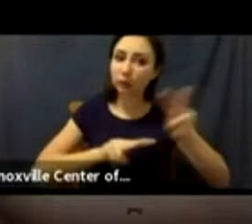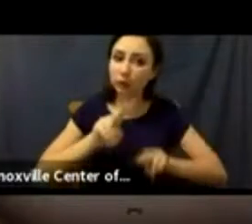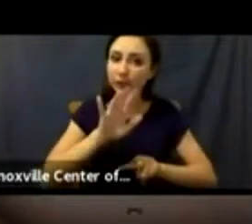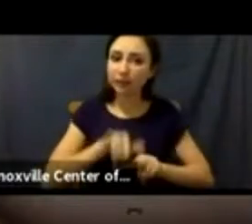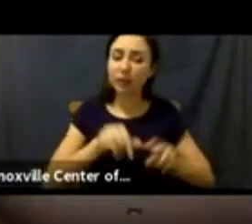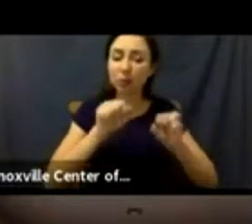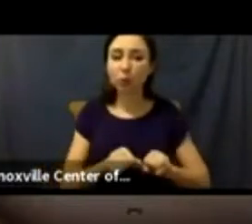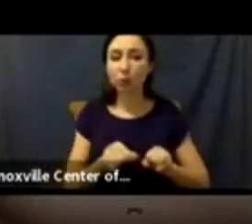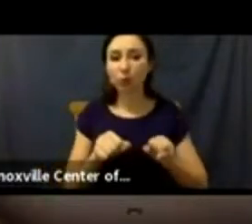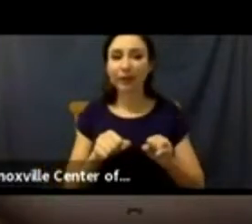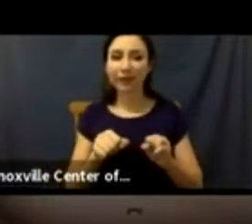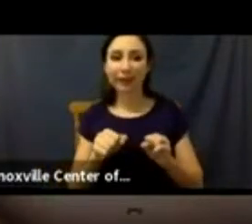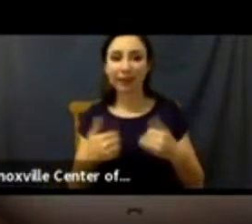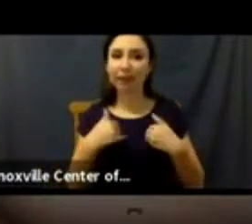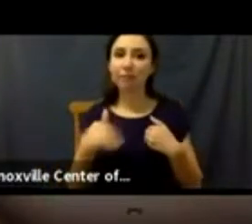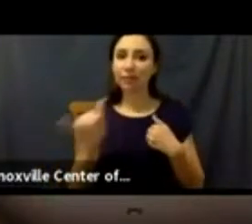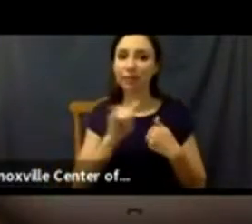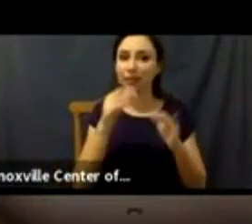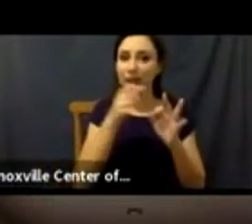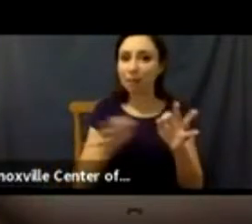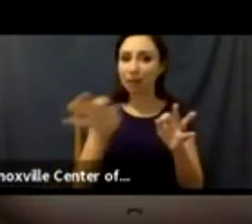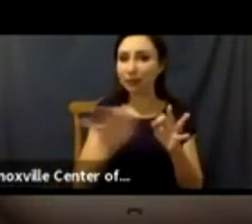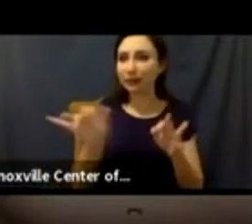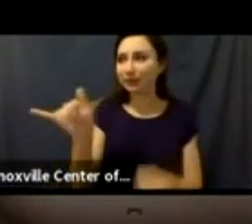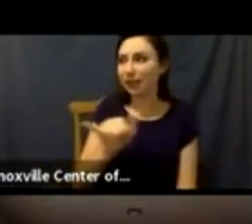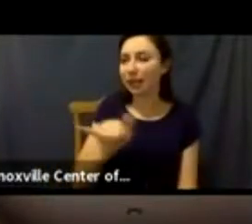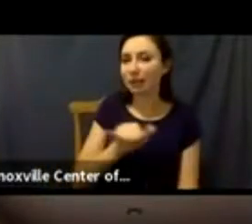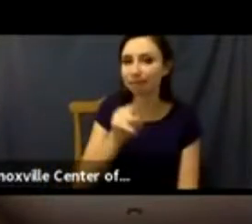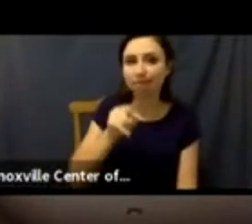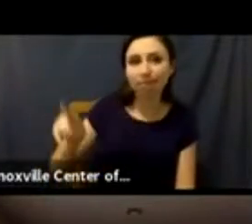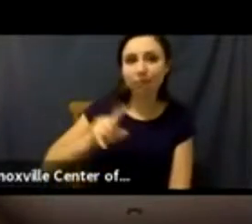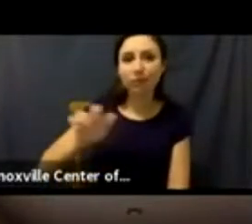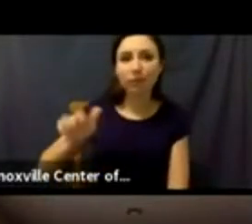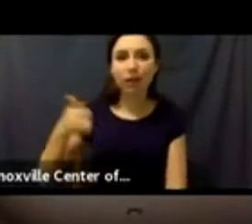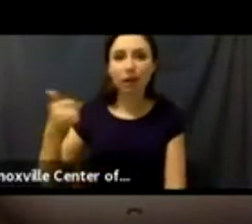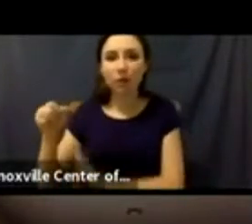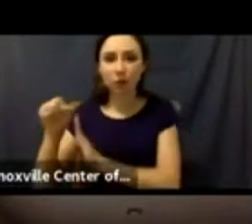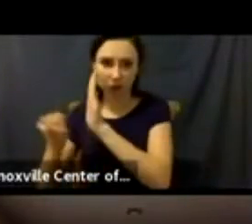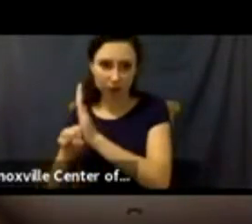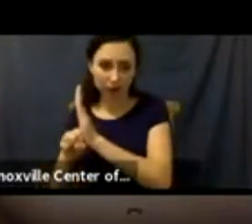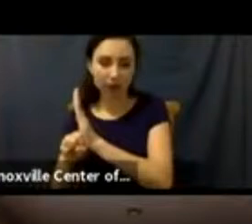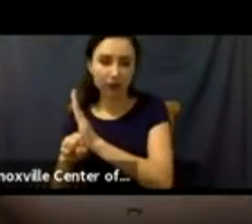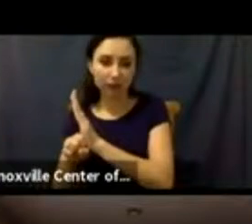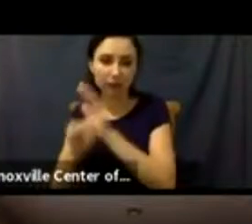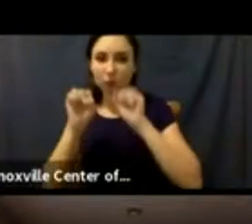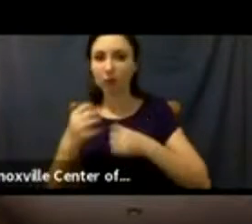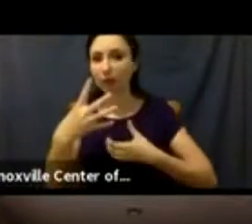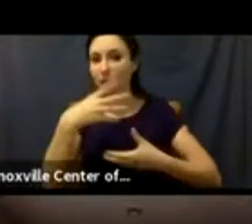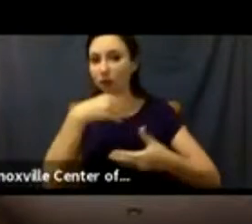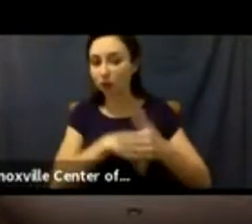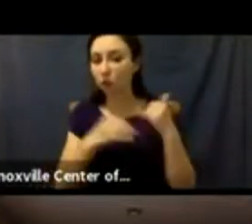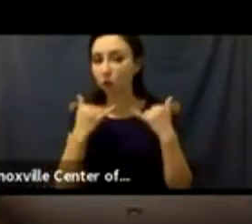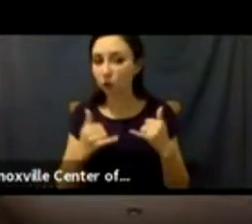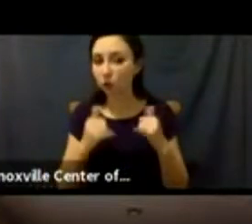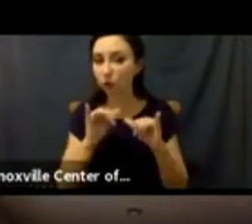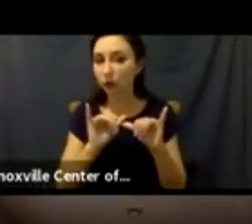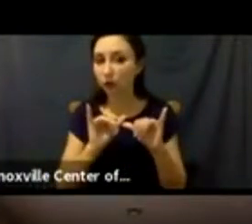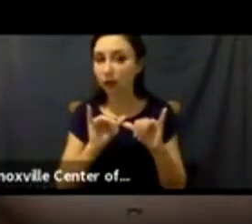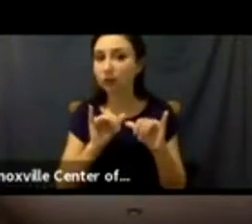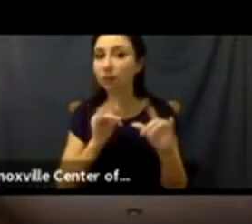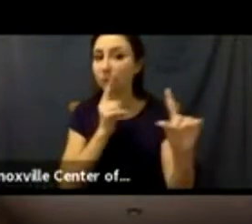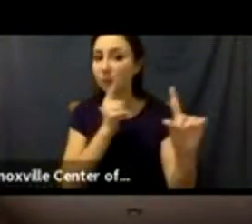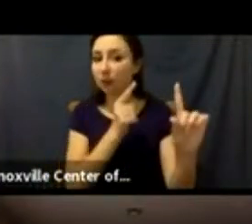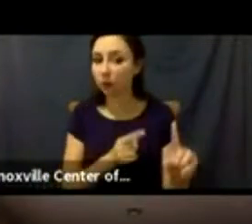the rest of the country is and factor those into the existing benchmarks. And my recommendation, and to Dr.